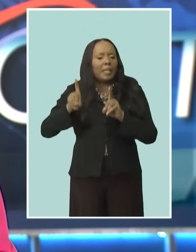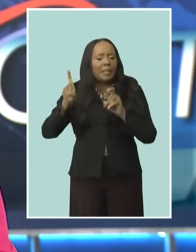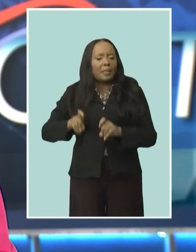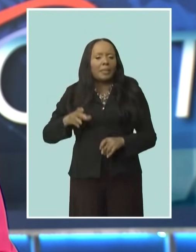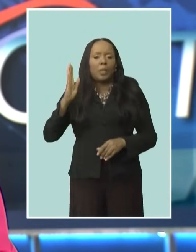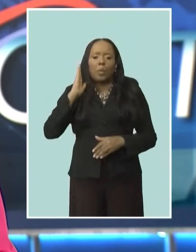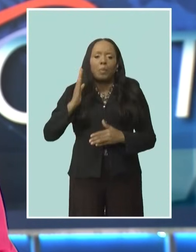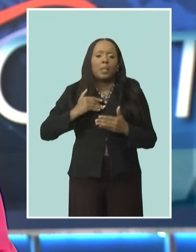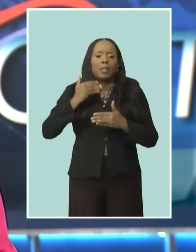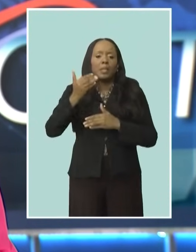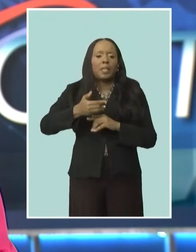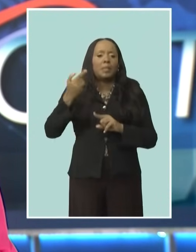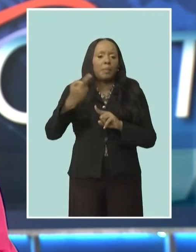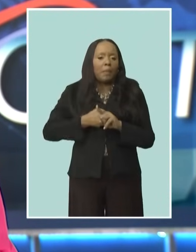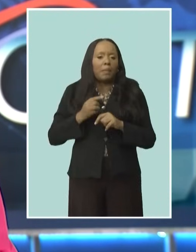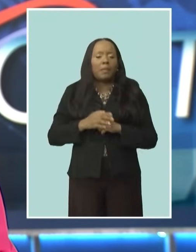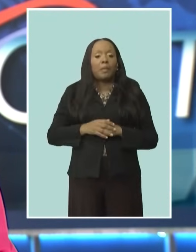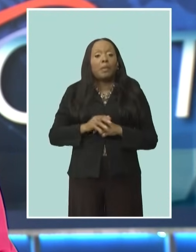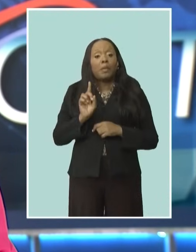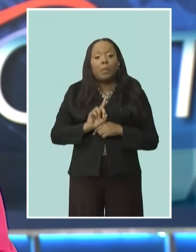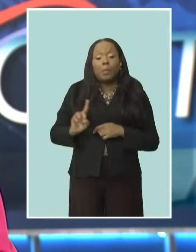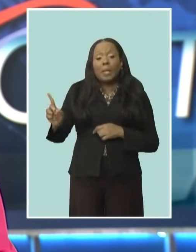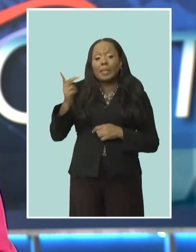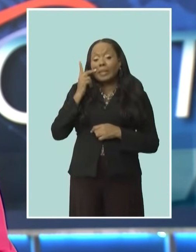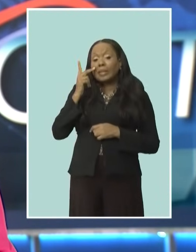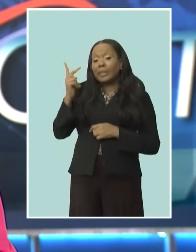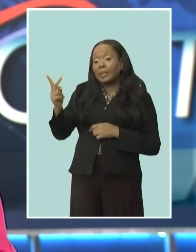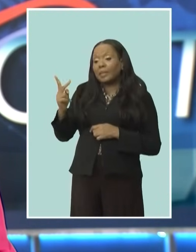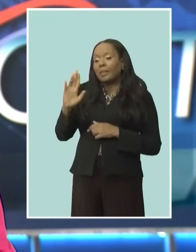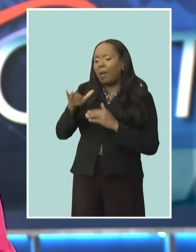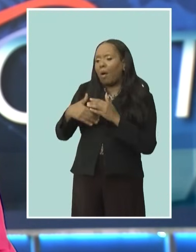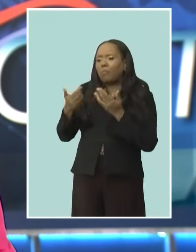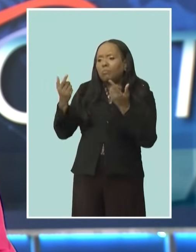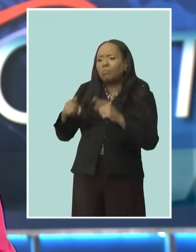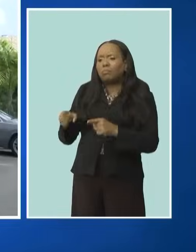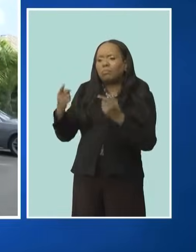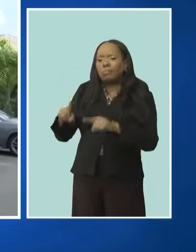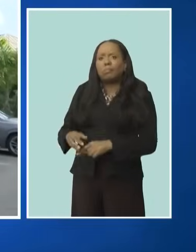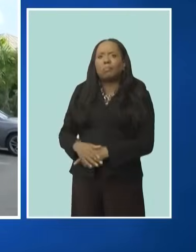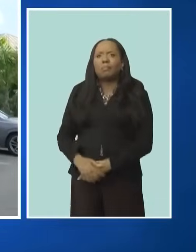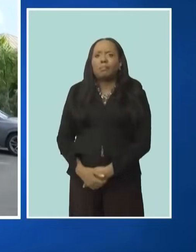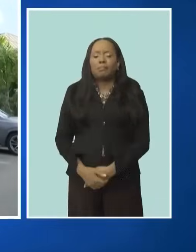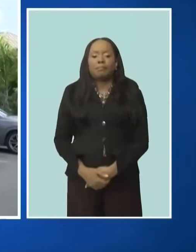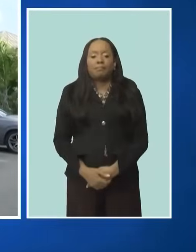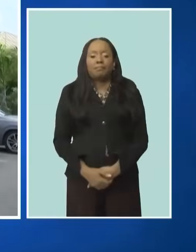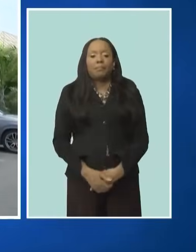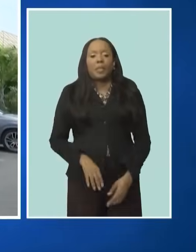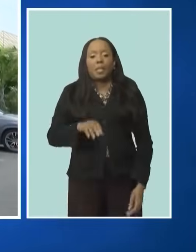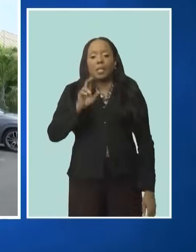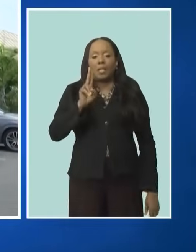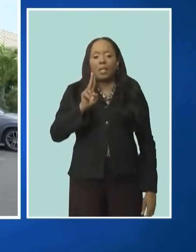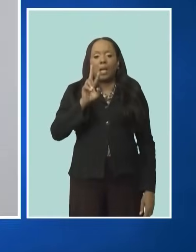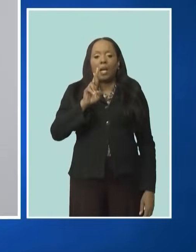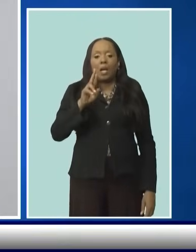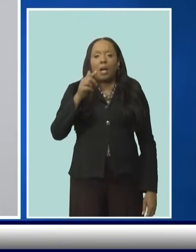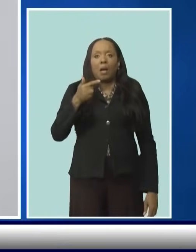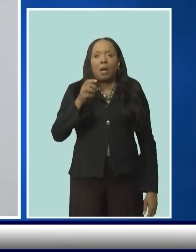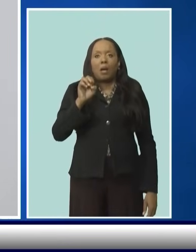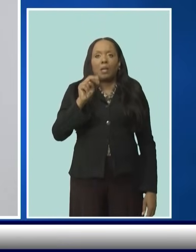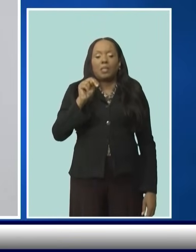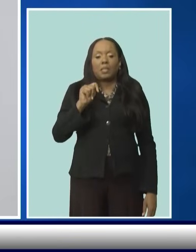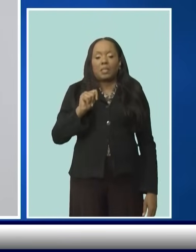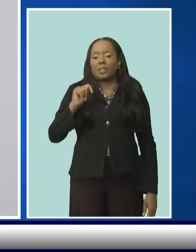the facility at the Estates in St. George and files this report. Urgent Care Barbados is on a mission to enhance